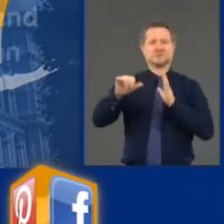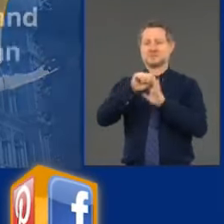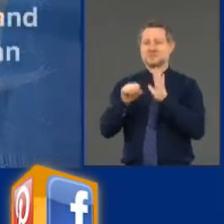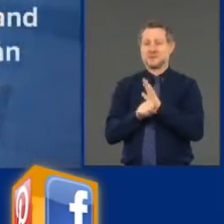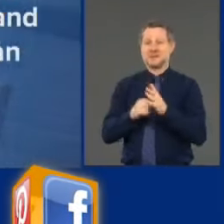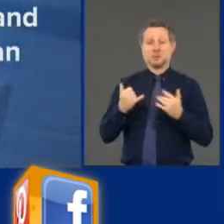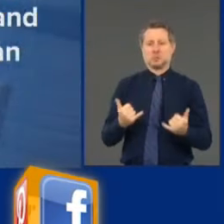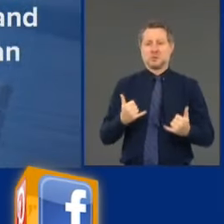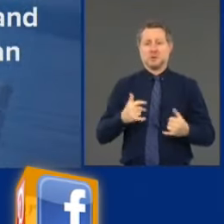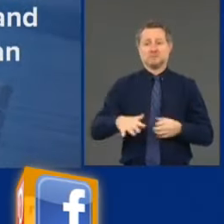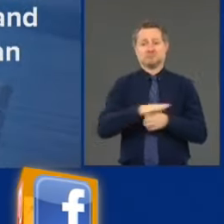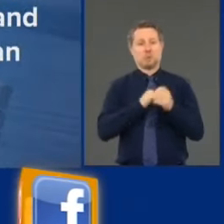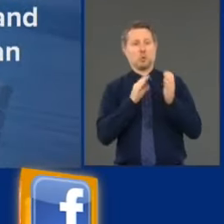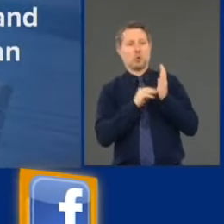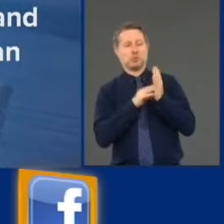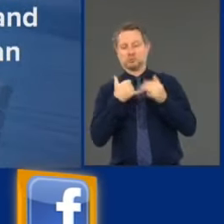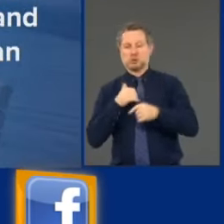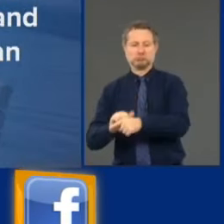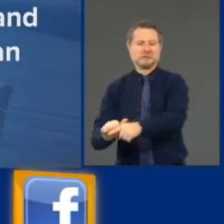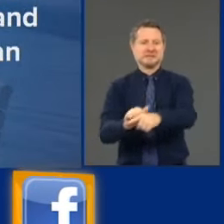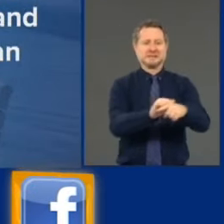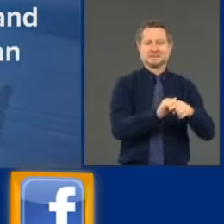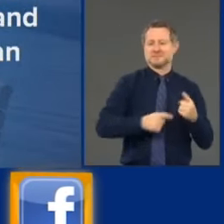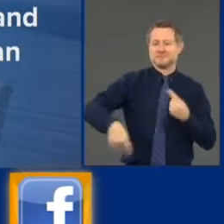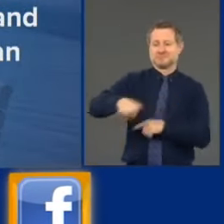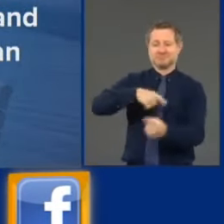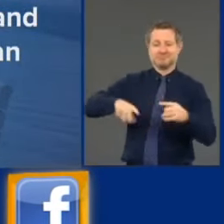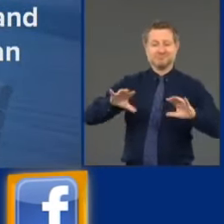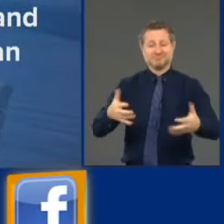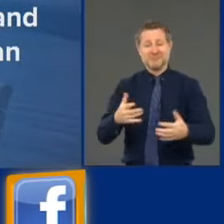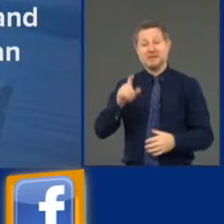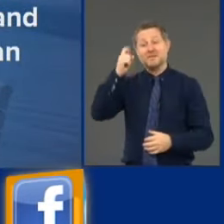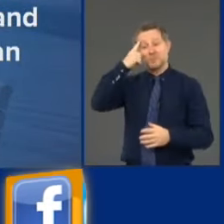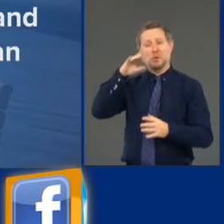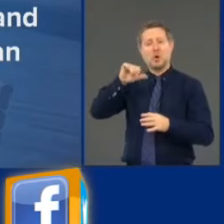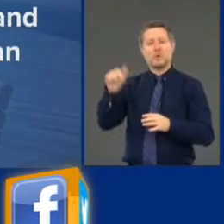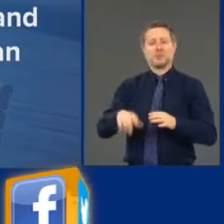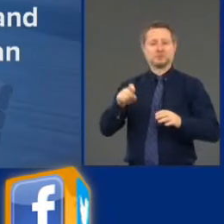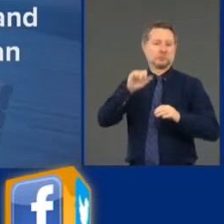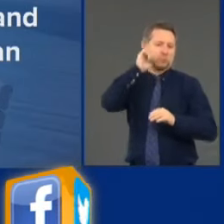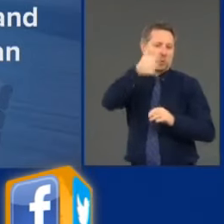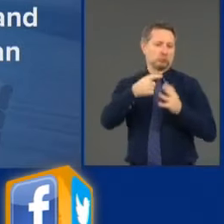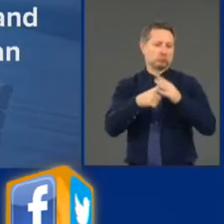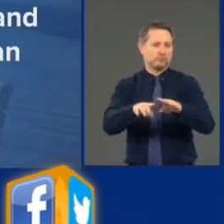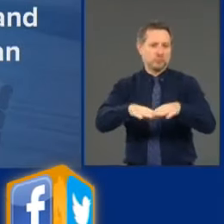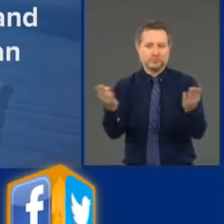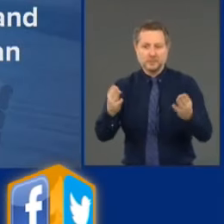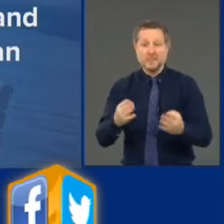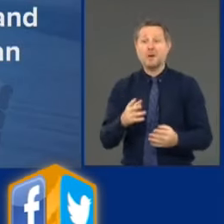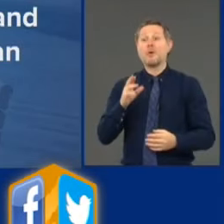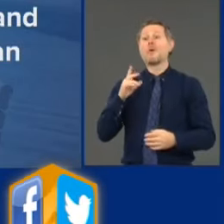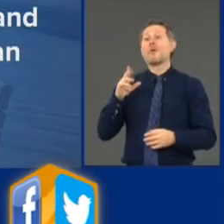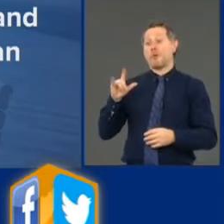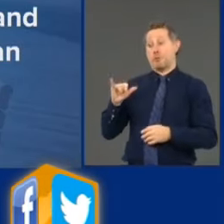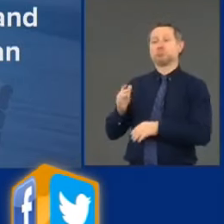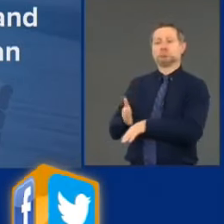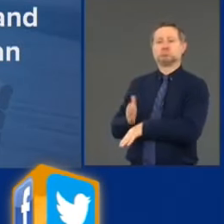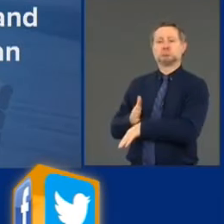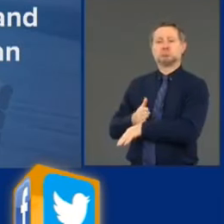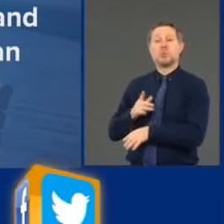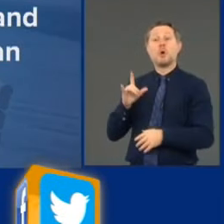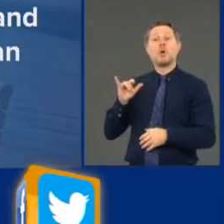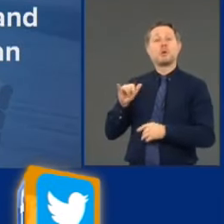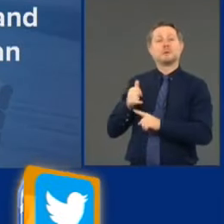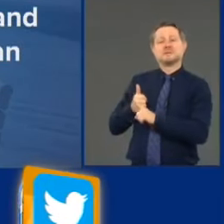today, and Capital Region should open tomorrow. Long Island is making great progress. Long Island, we were losing about